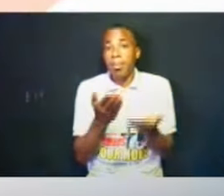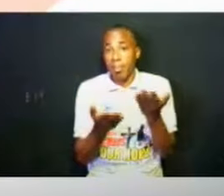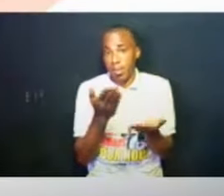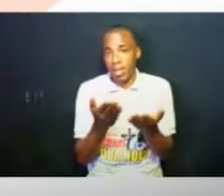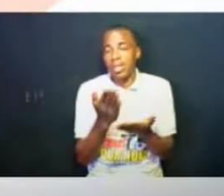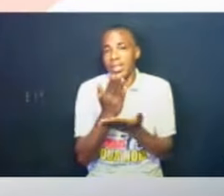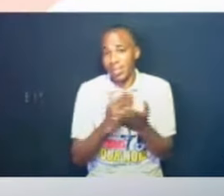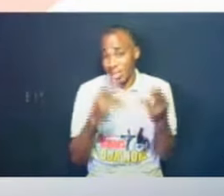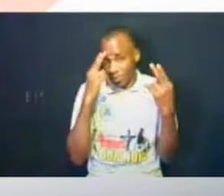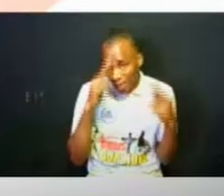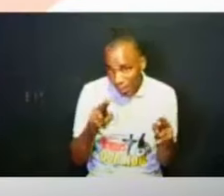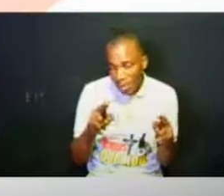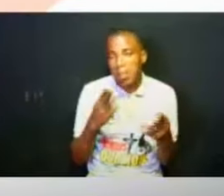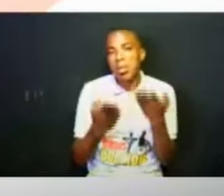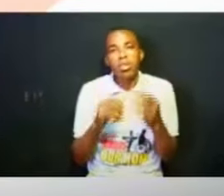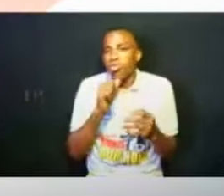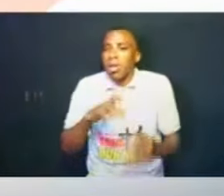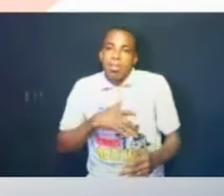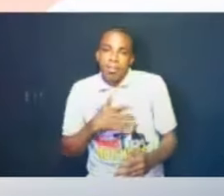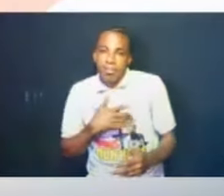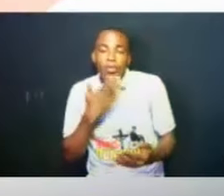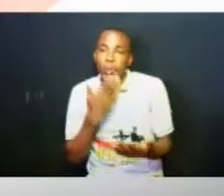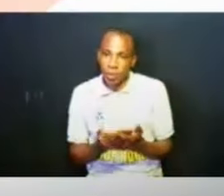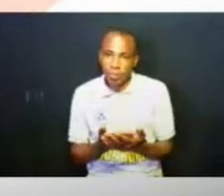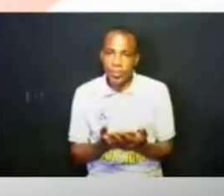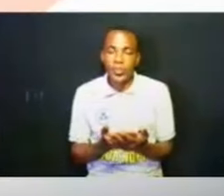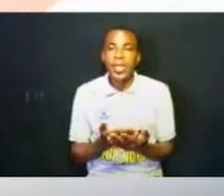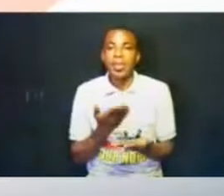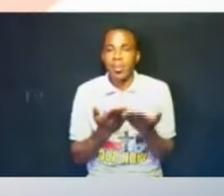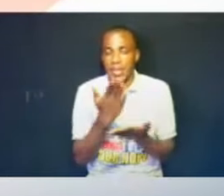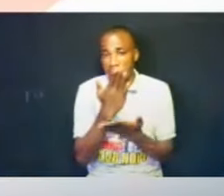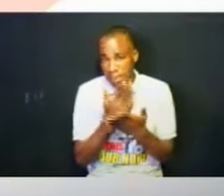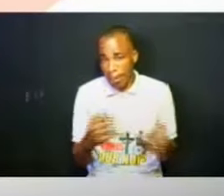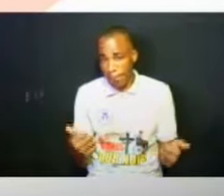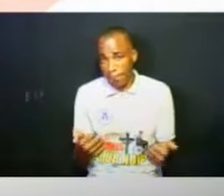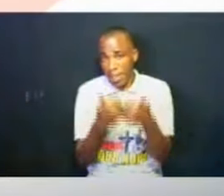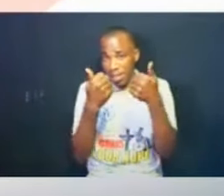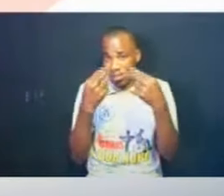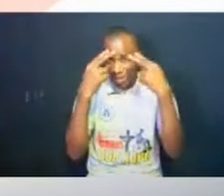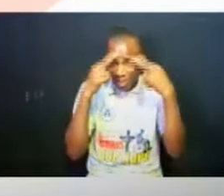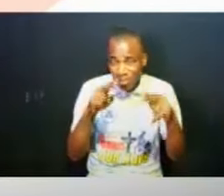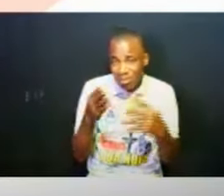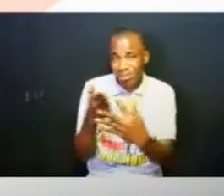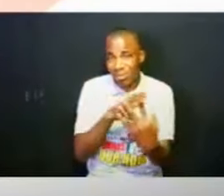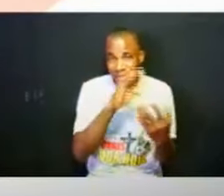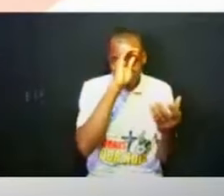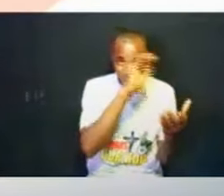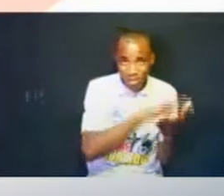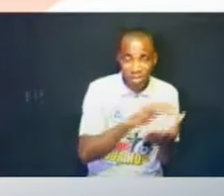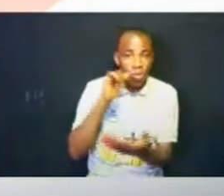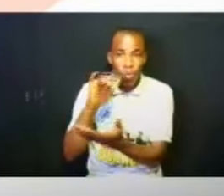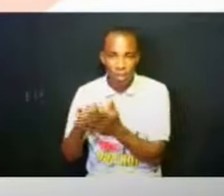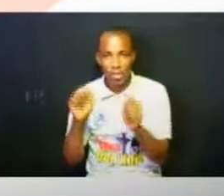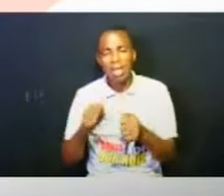standoff. Now, the standoff between the man and the woman. For about